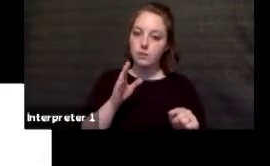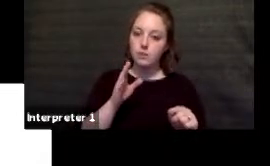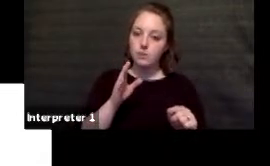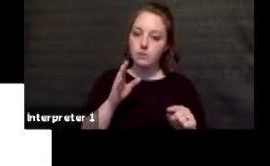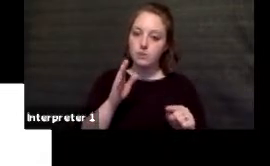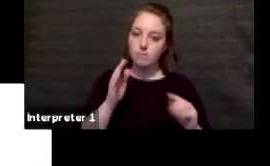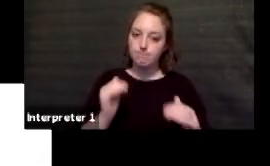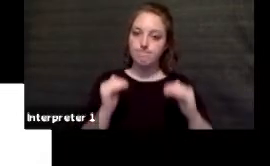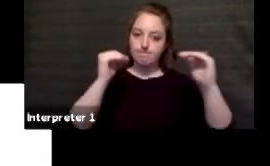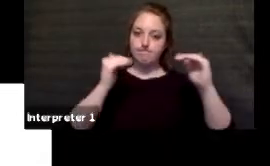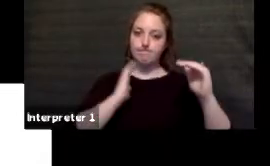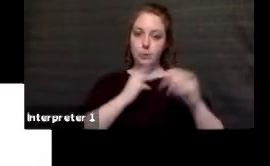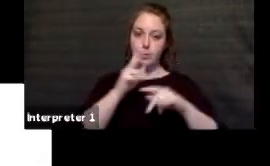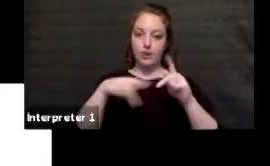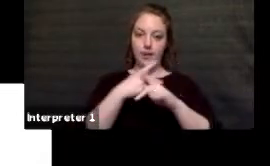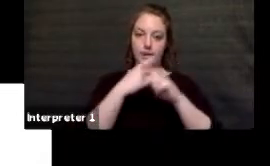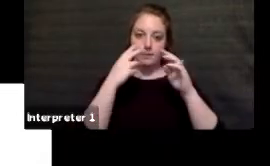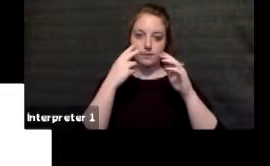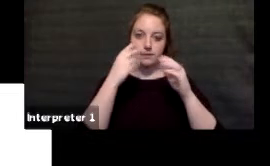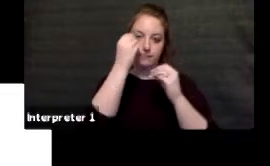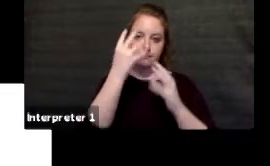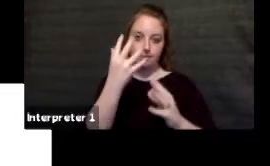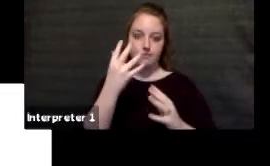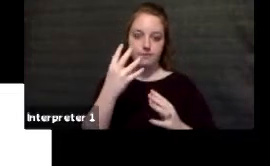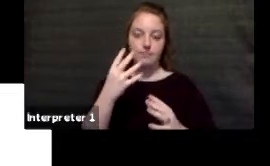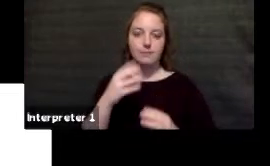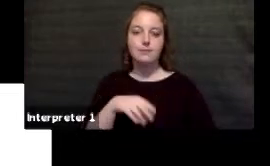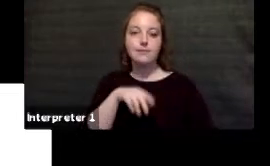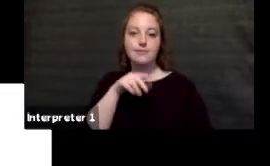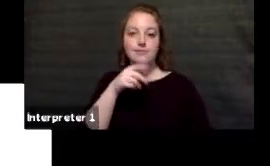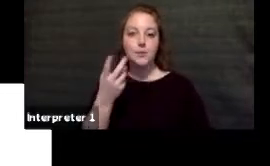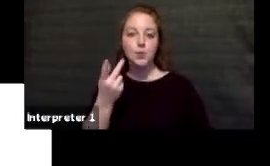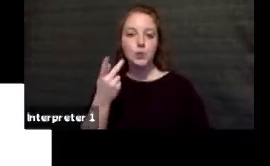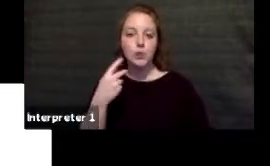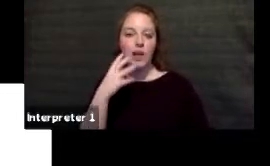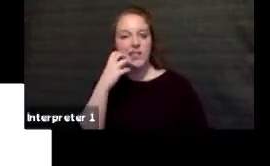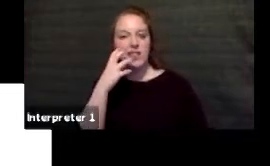talking about. And I apologize for the squeaky toy in the background.